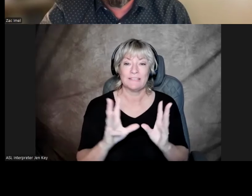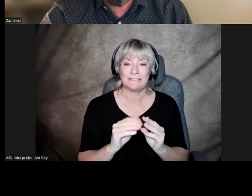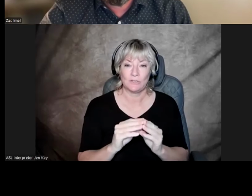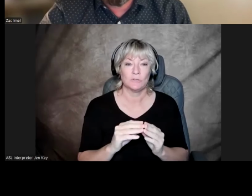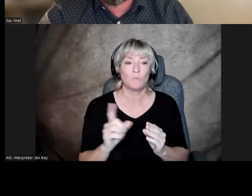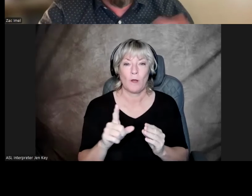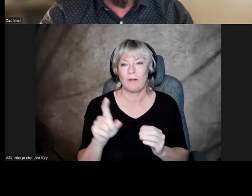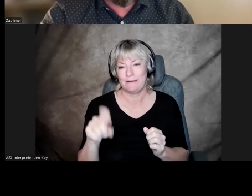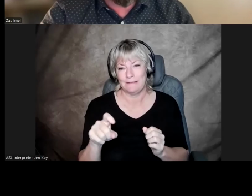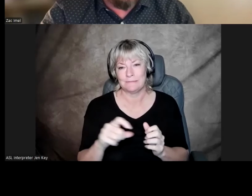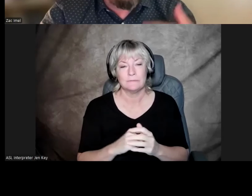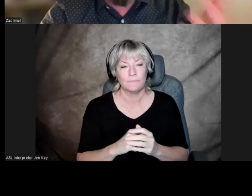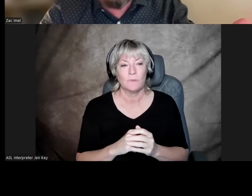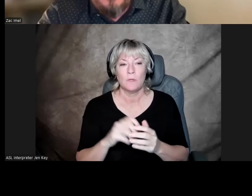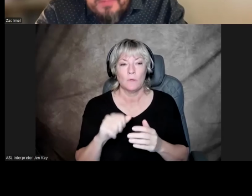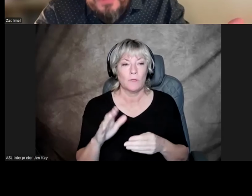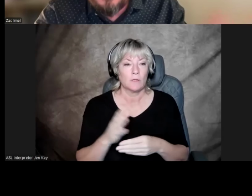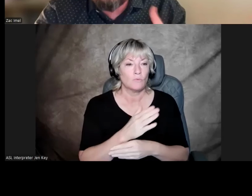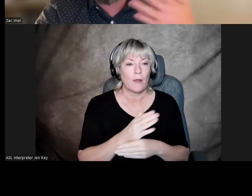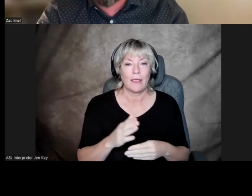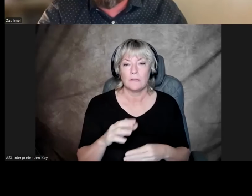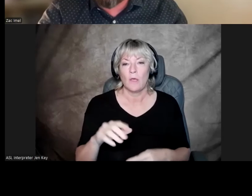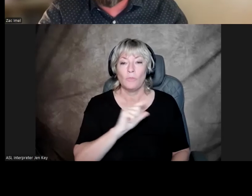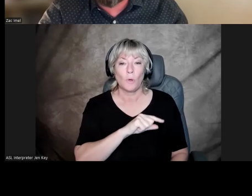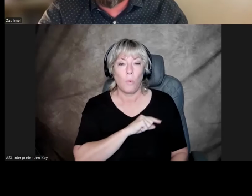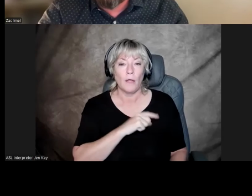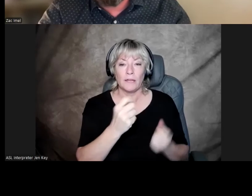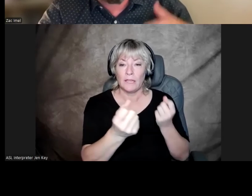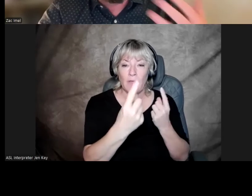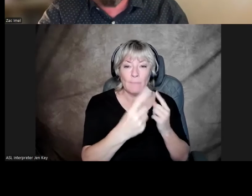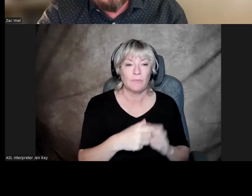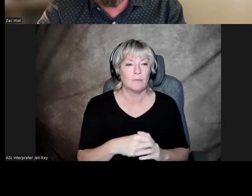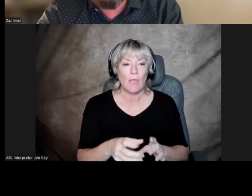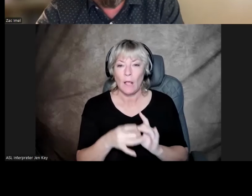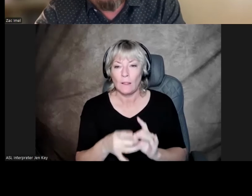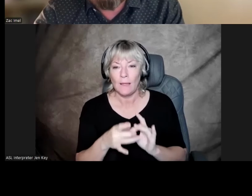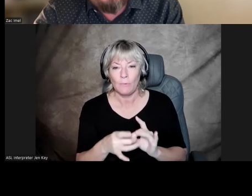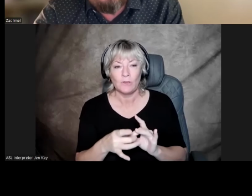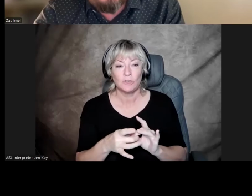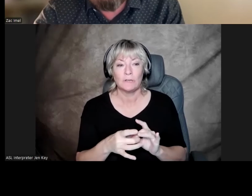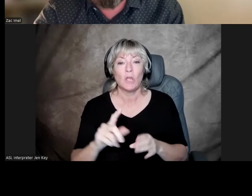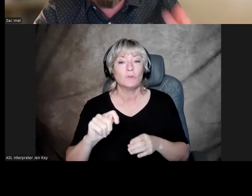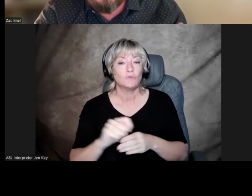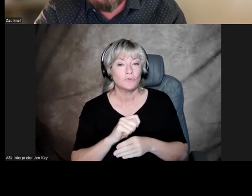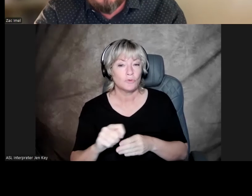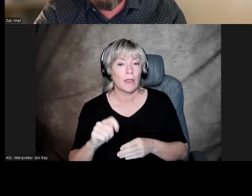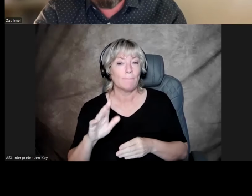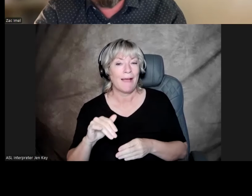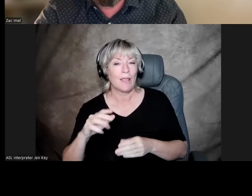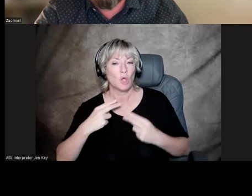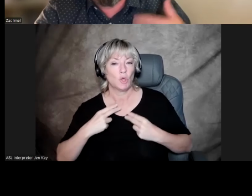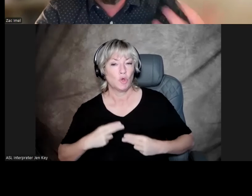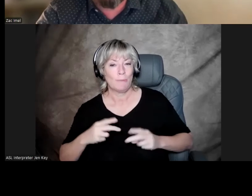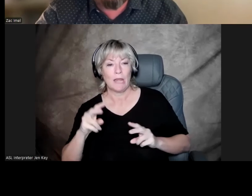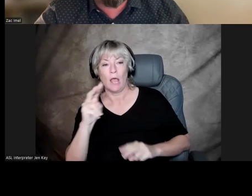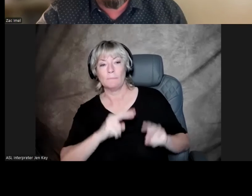to. We can rate things like the quality of empathy, collaboration. These are all trained by human observers who are rating these